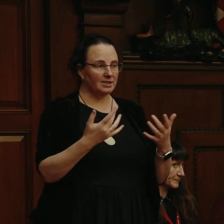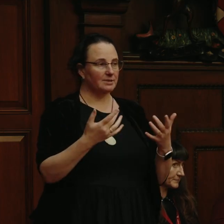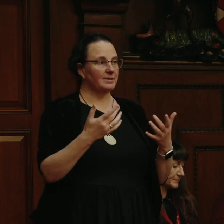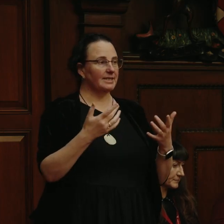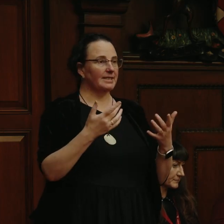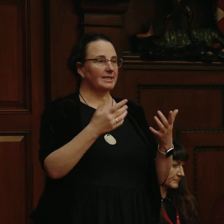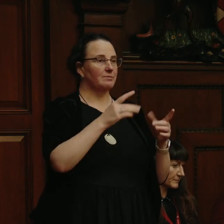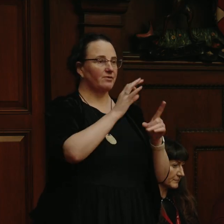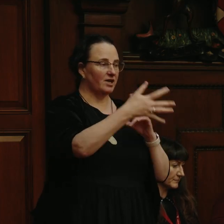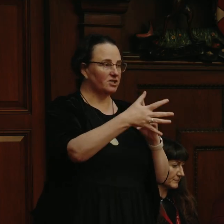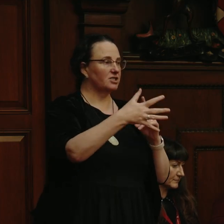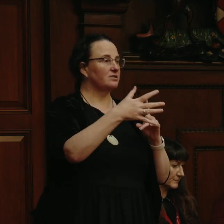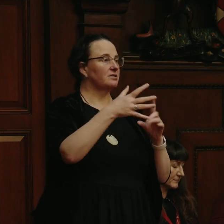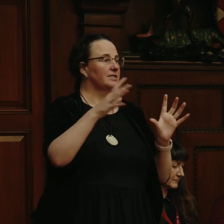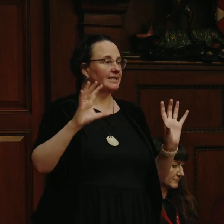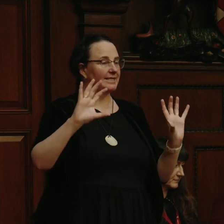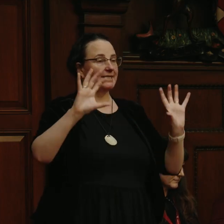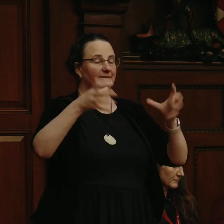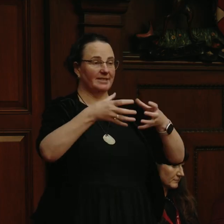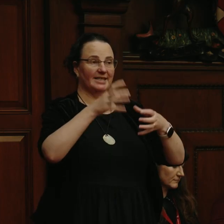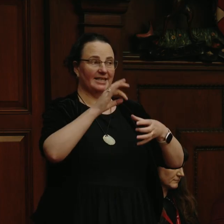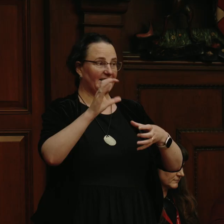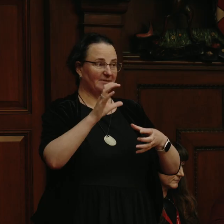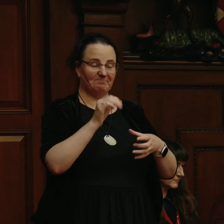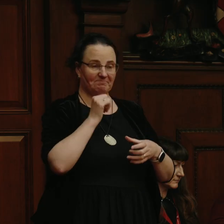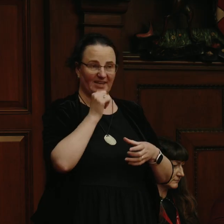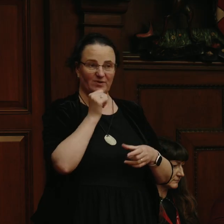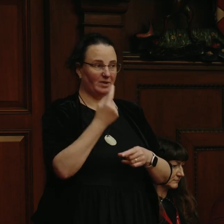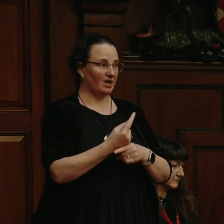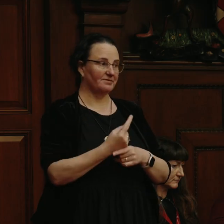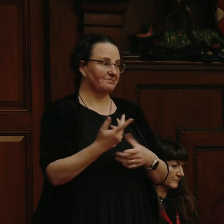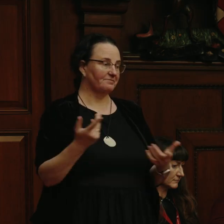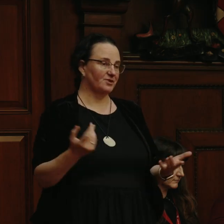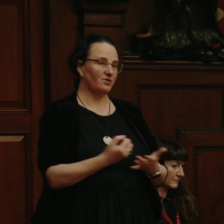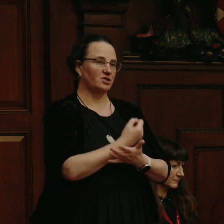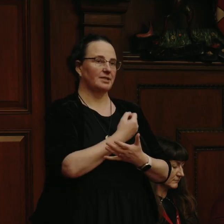clinics, and it would be the absolute ideal, but unfortunately it doesn't exist.